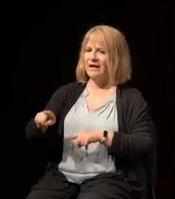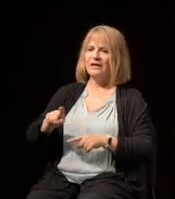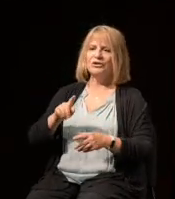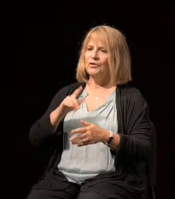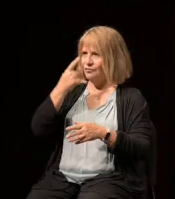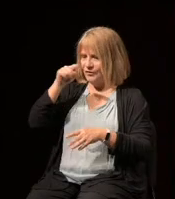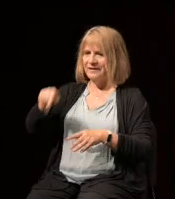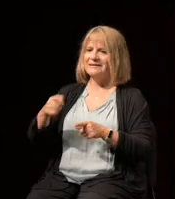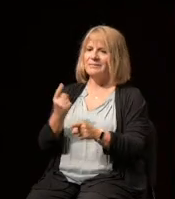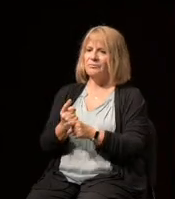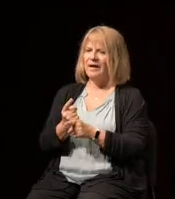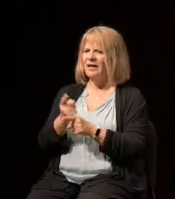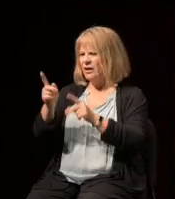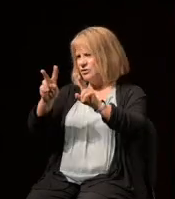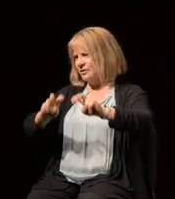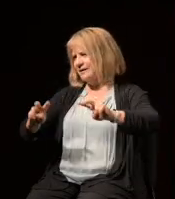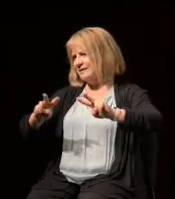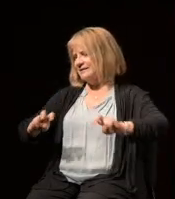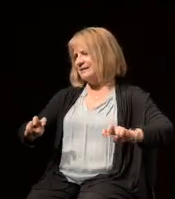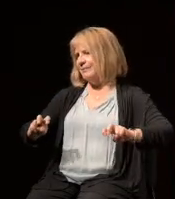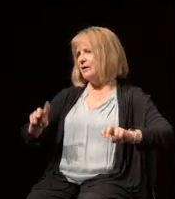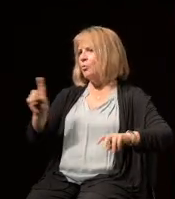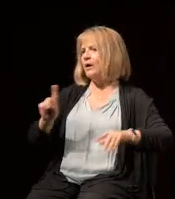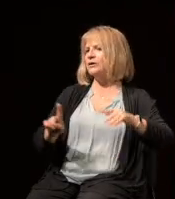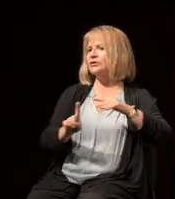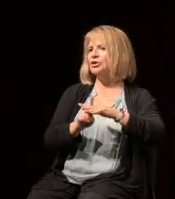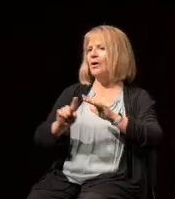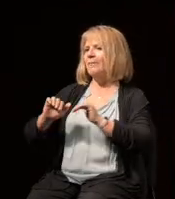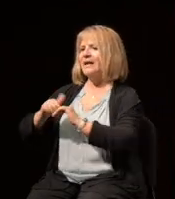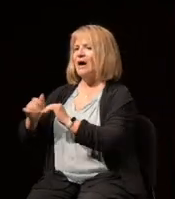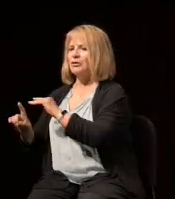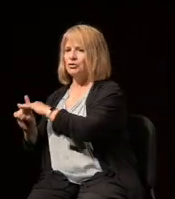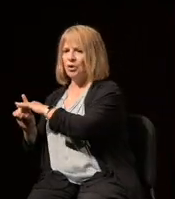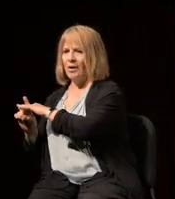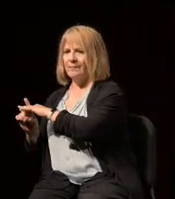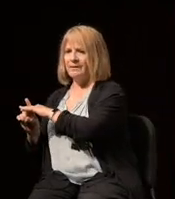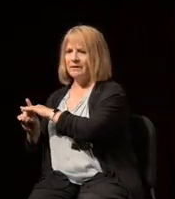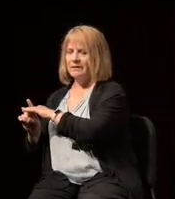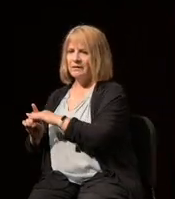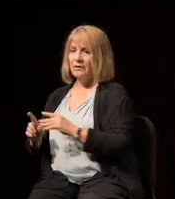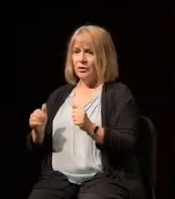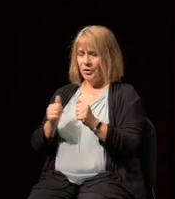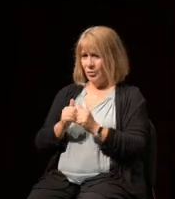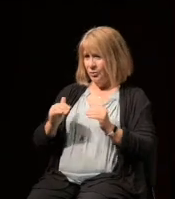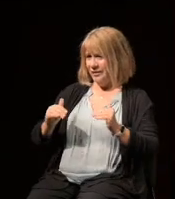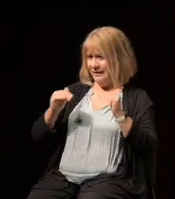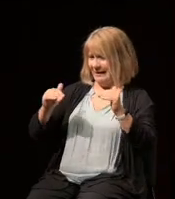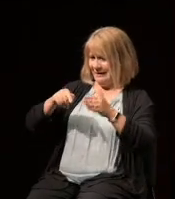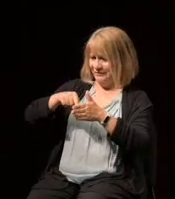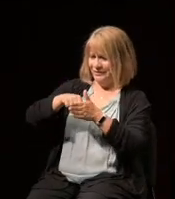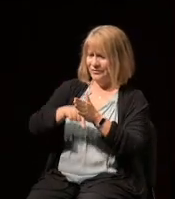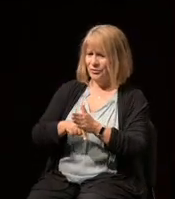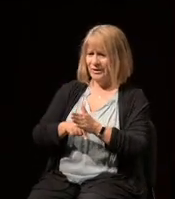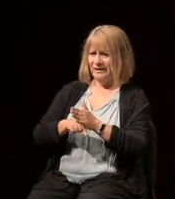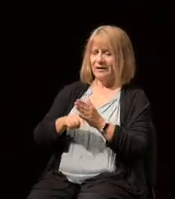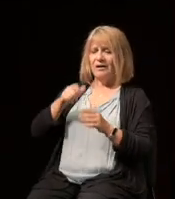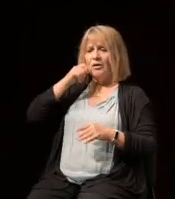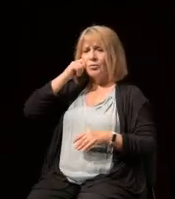let's examine where and how we show up with a level of critical racial and equity